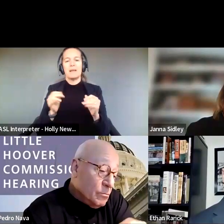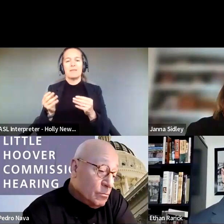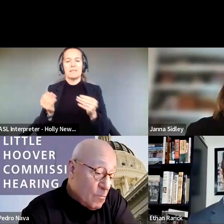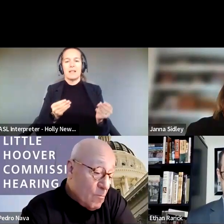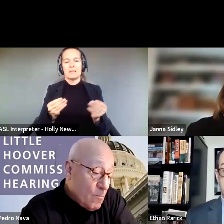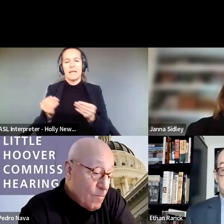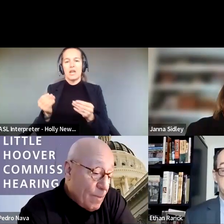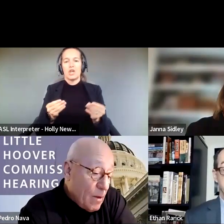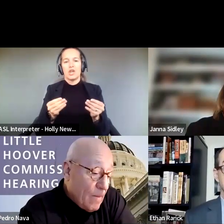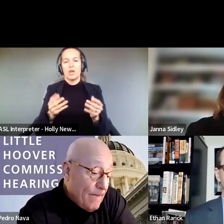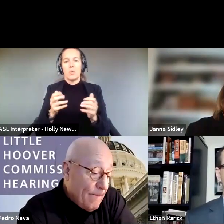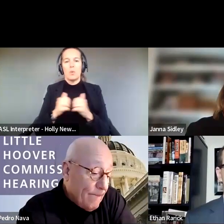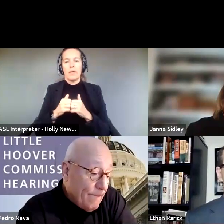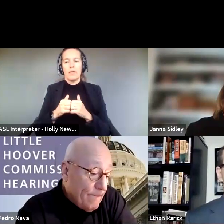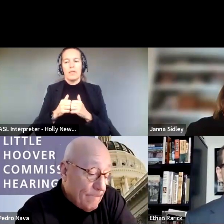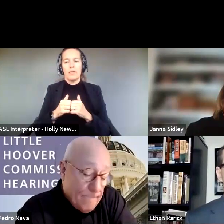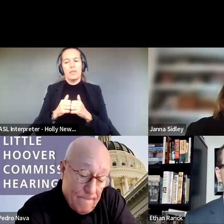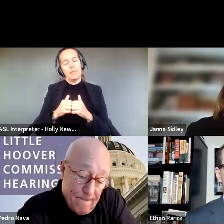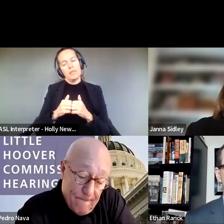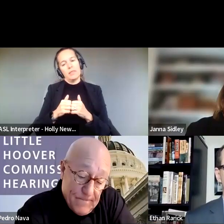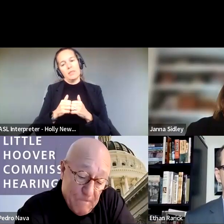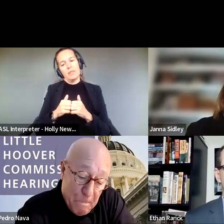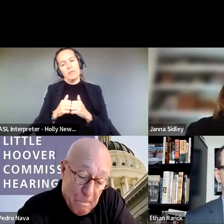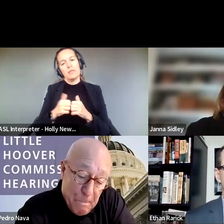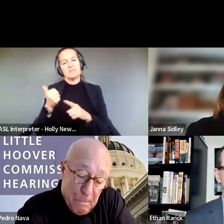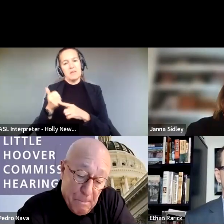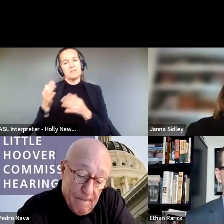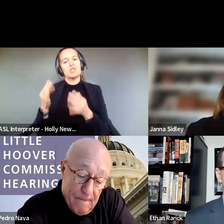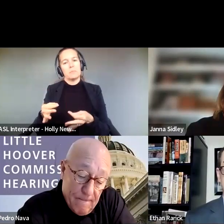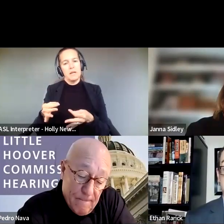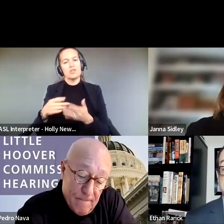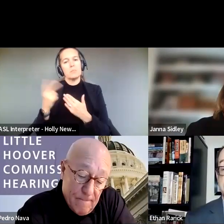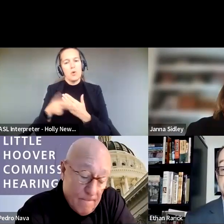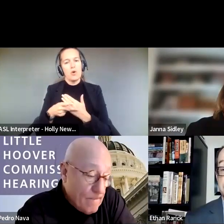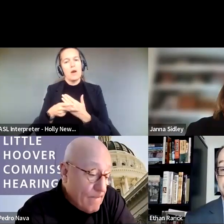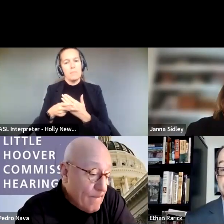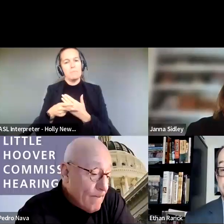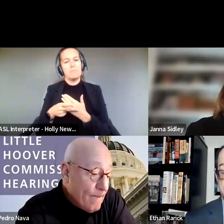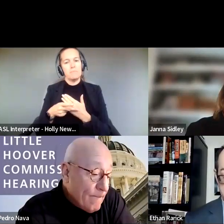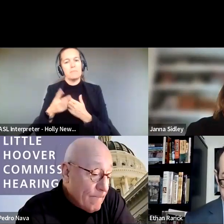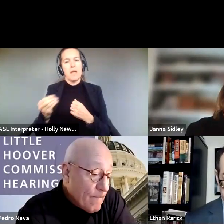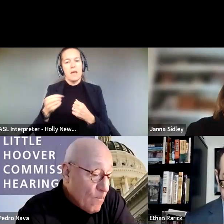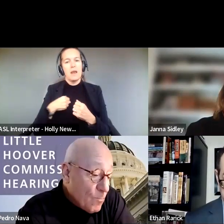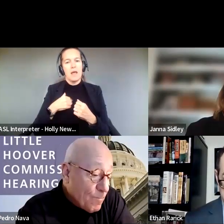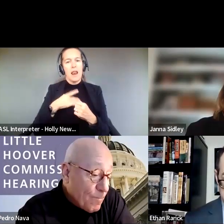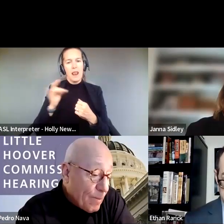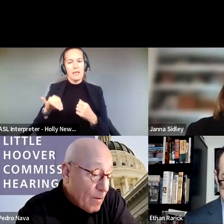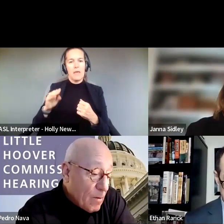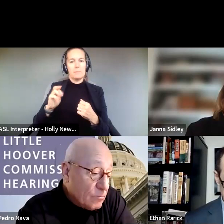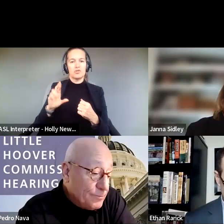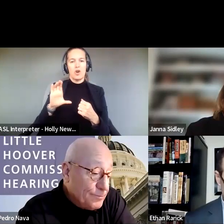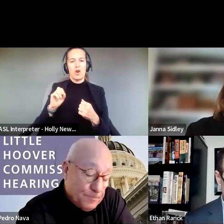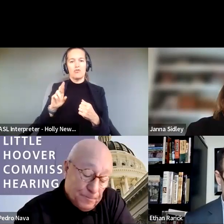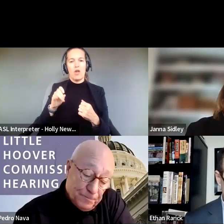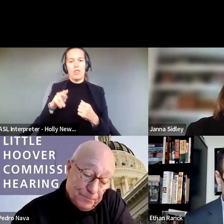facilitator with the self-determination program. And I like that Mr. Carruthers